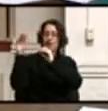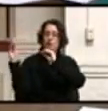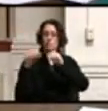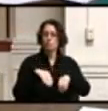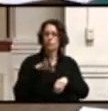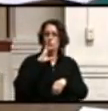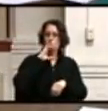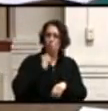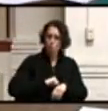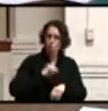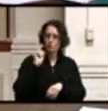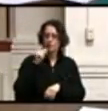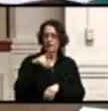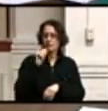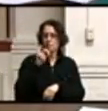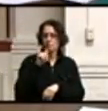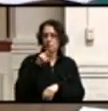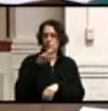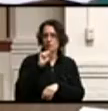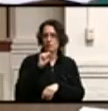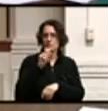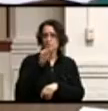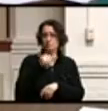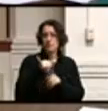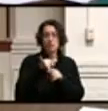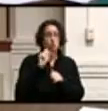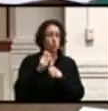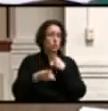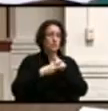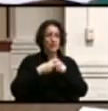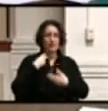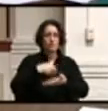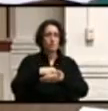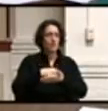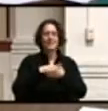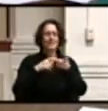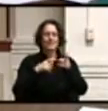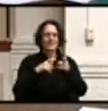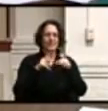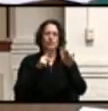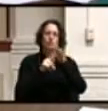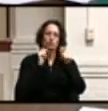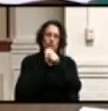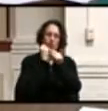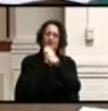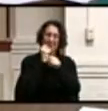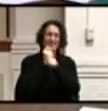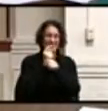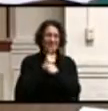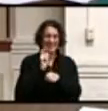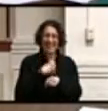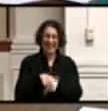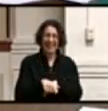significant amount of money doing that. I think we need them for vehicles. Based on the inventory, we need them for